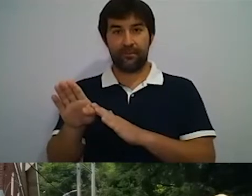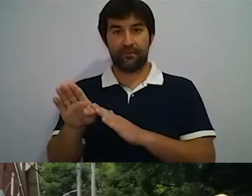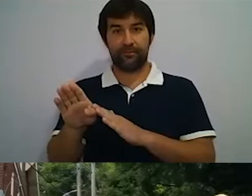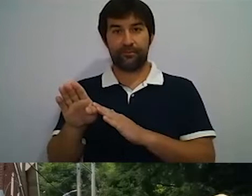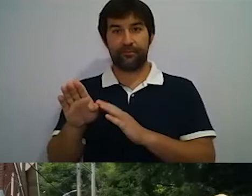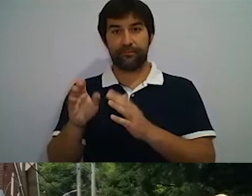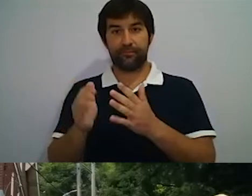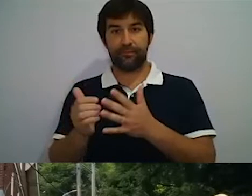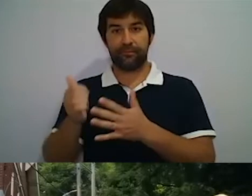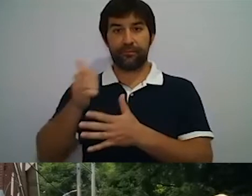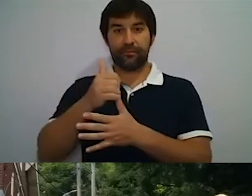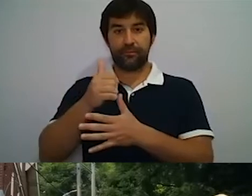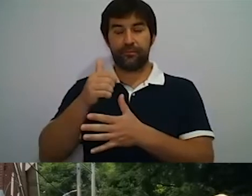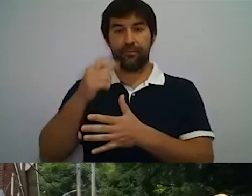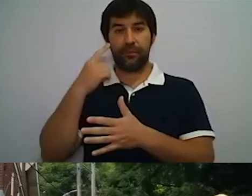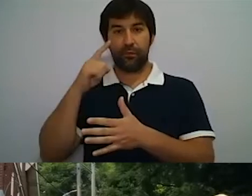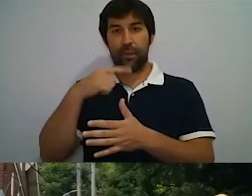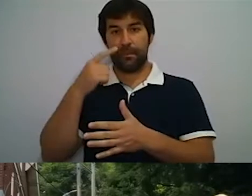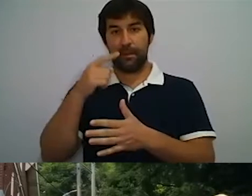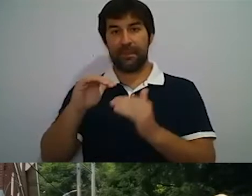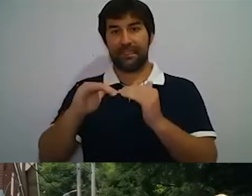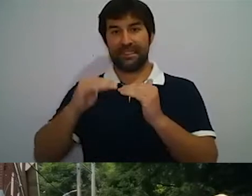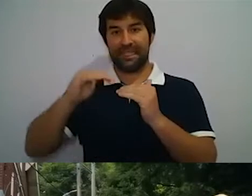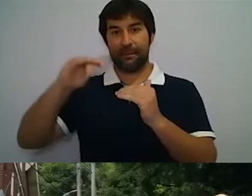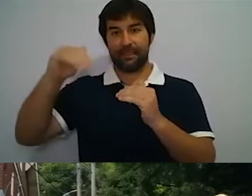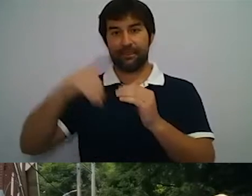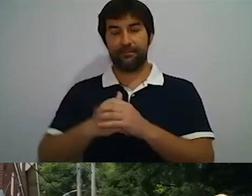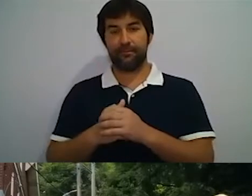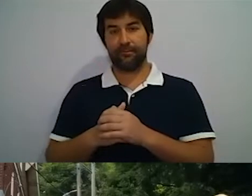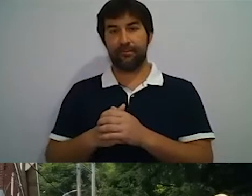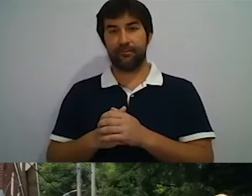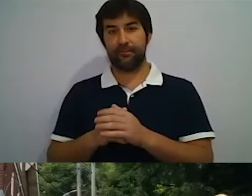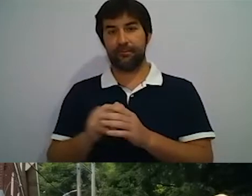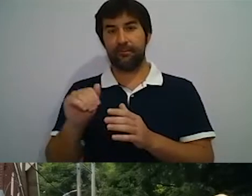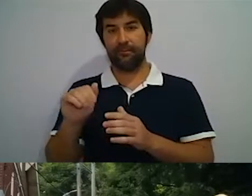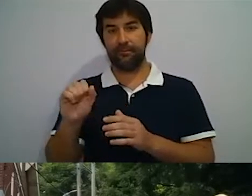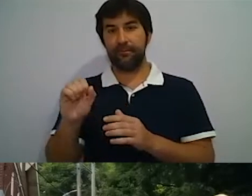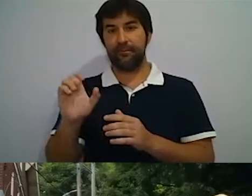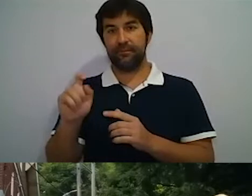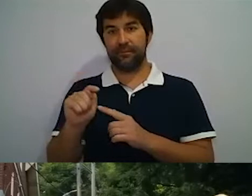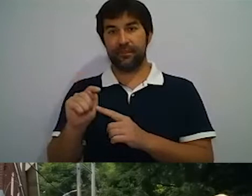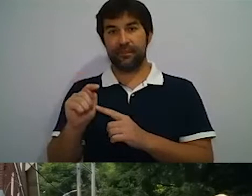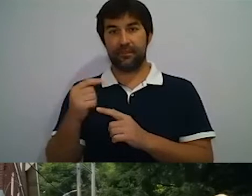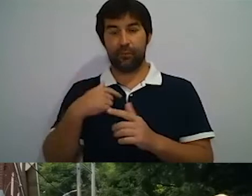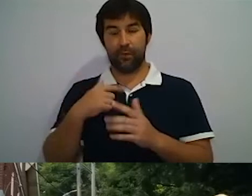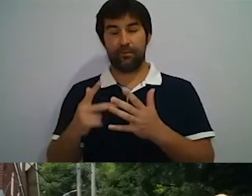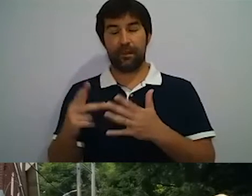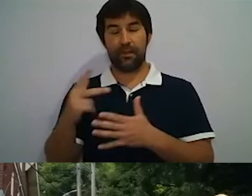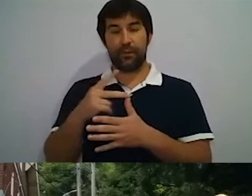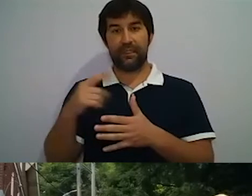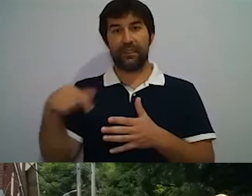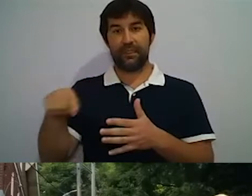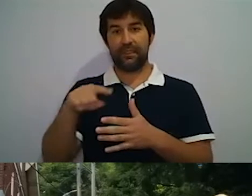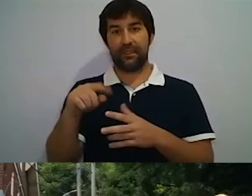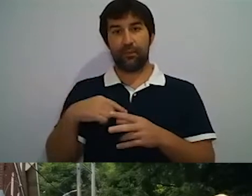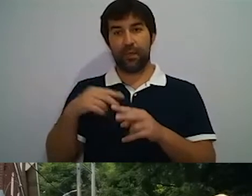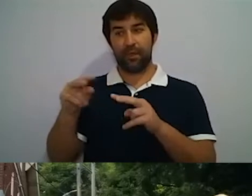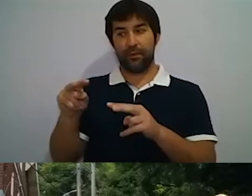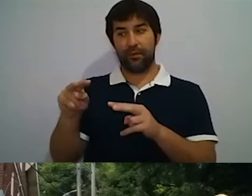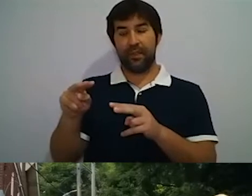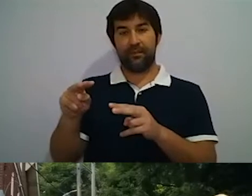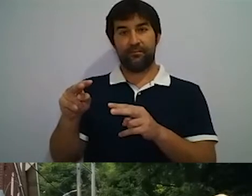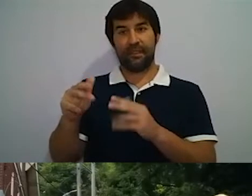have profound environmental and equity considerations for us. Number 4, that no household needs to spend more than 45%